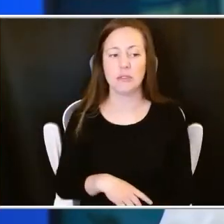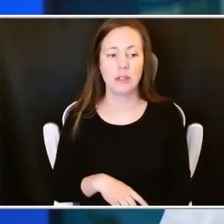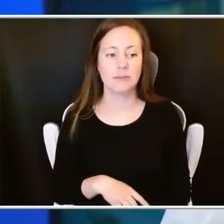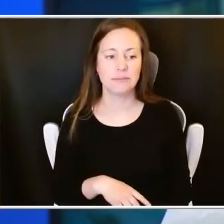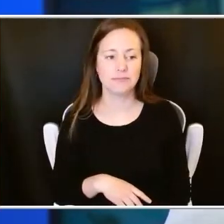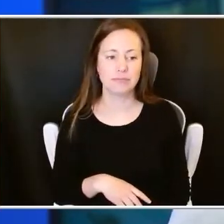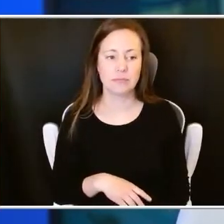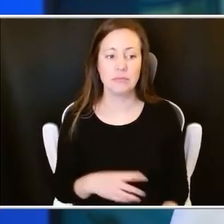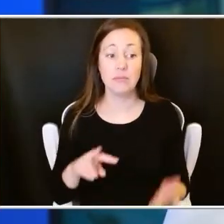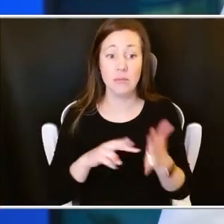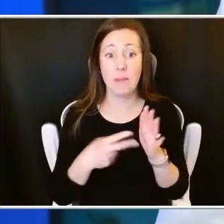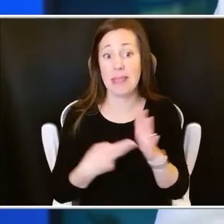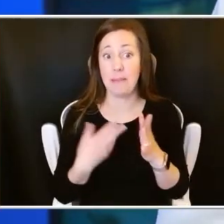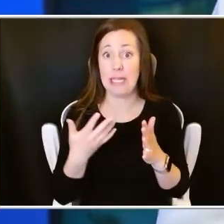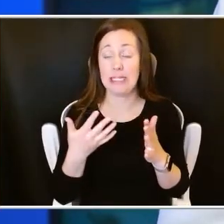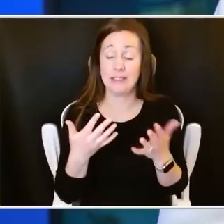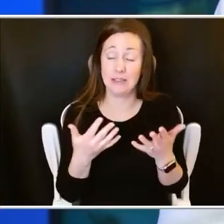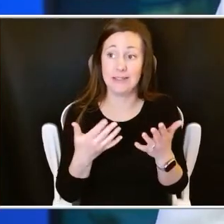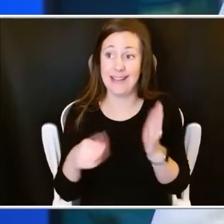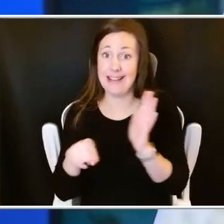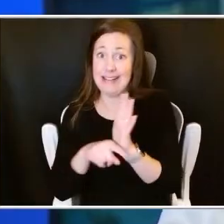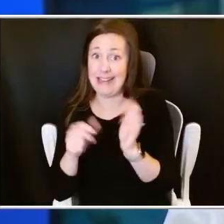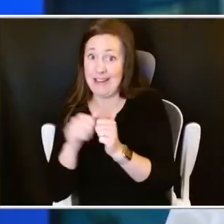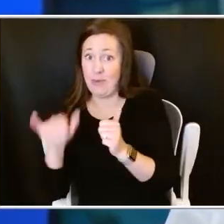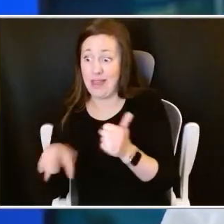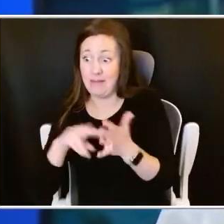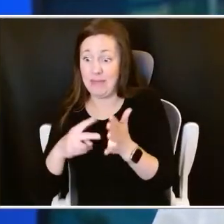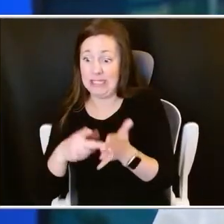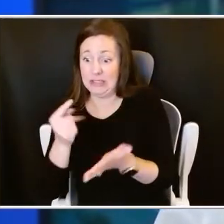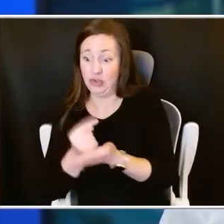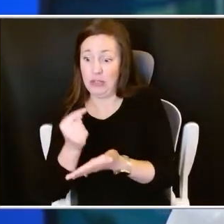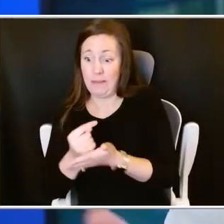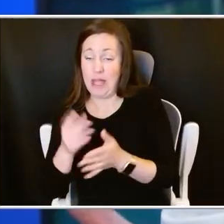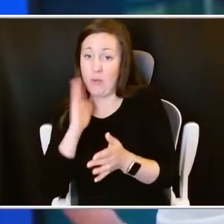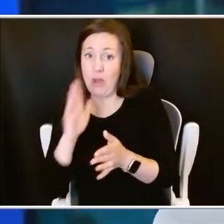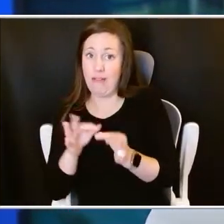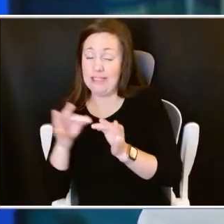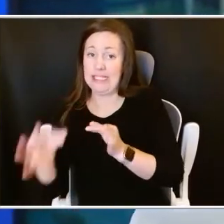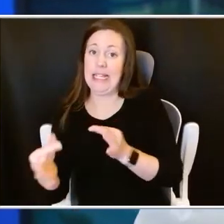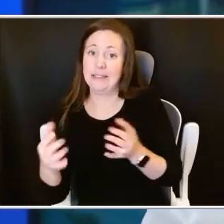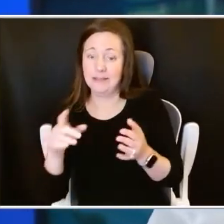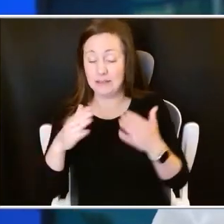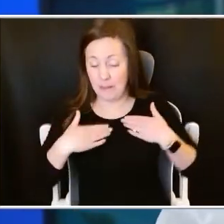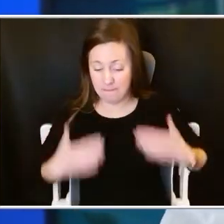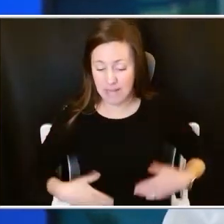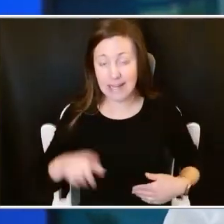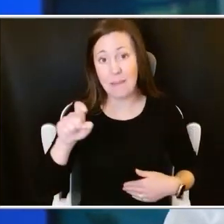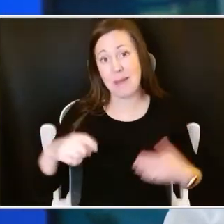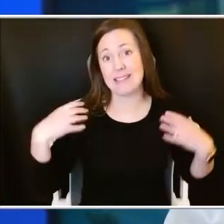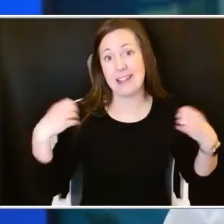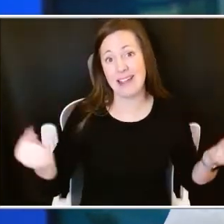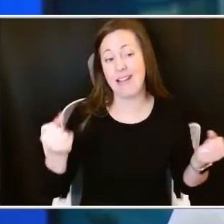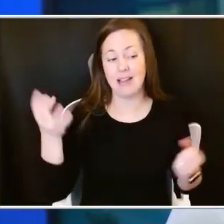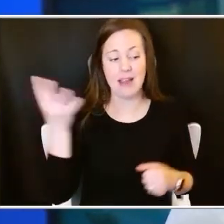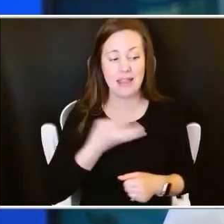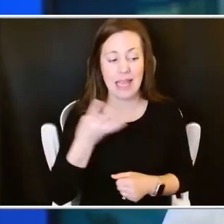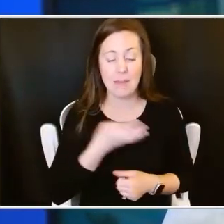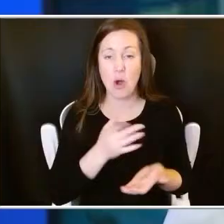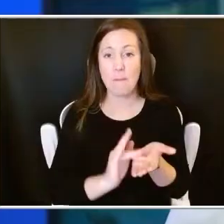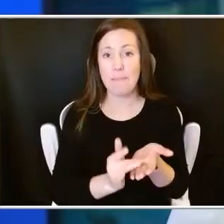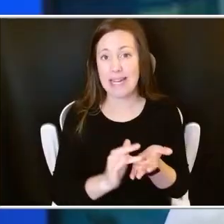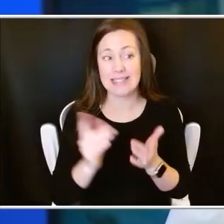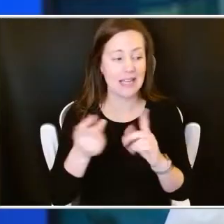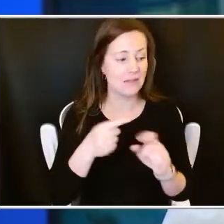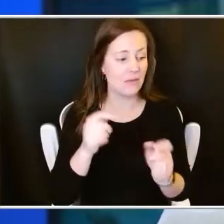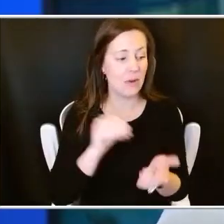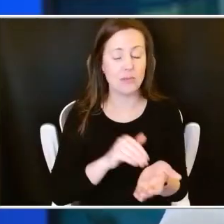kind of catch to that is you have to delay treatment. You need the body to heal. The chemotherapies that Dr. Al-Rajabi prescribes, they're wonderful